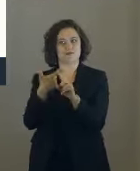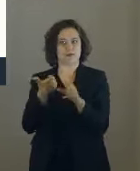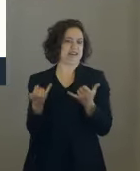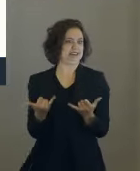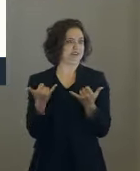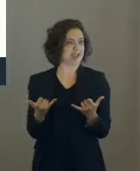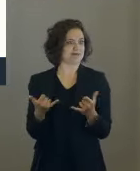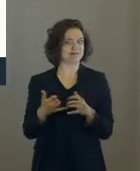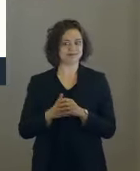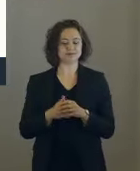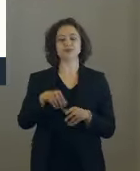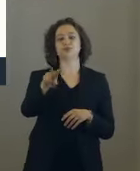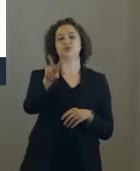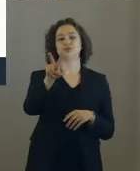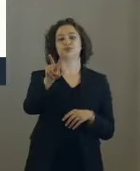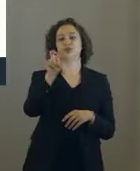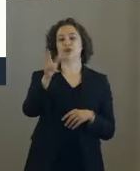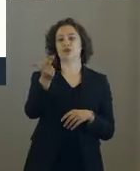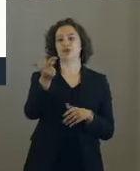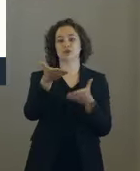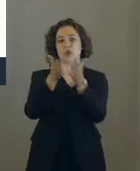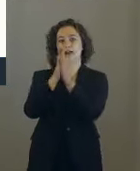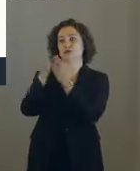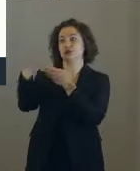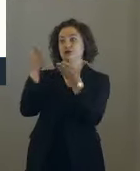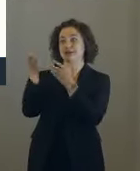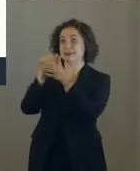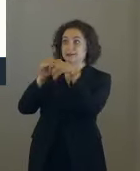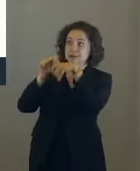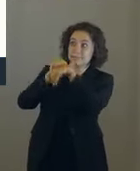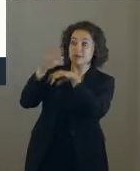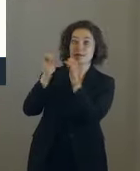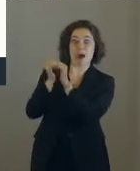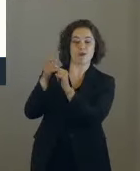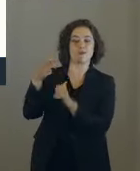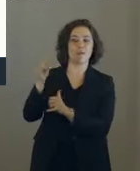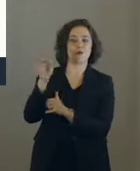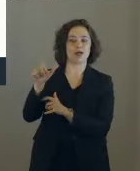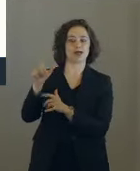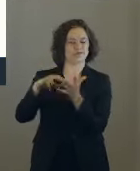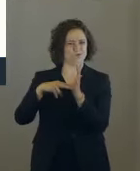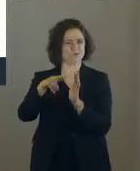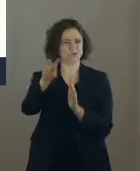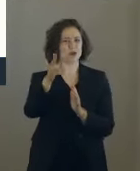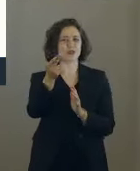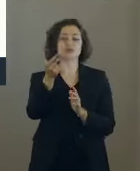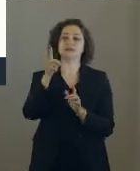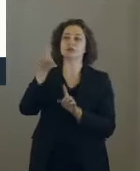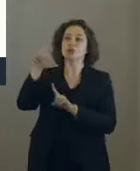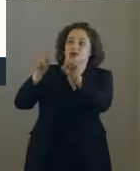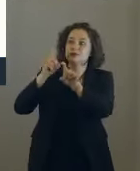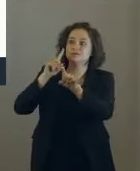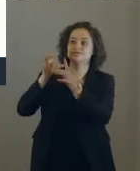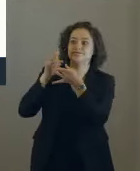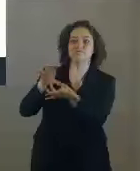As of today, there have been 213 requests for services that have been submitted through the portal. That means 213 queries for